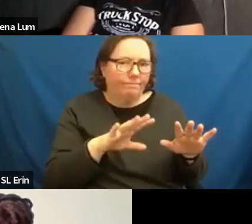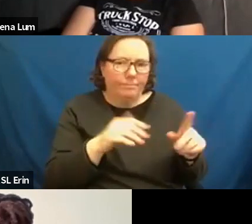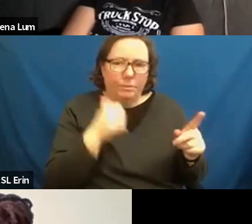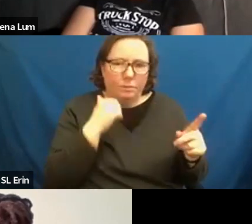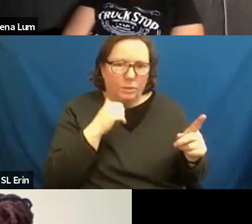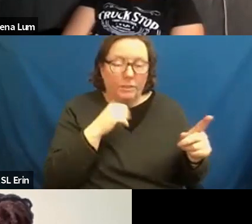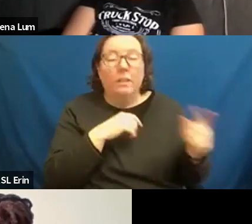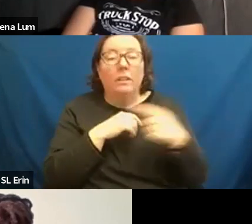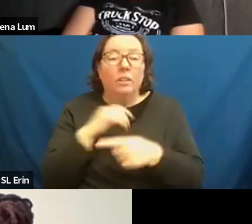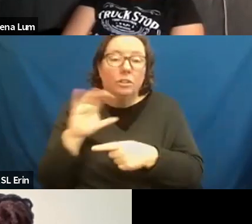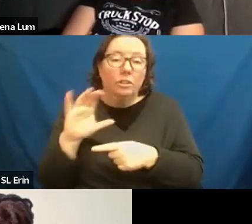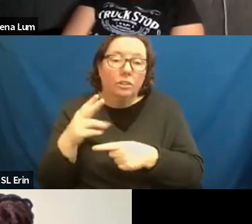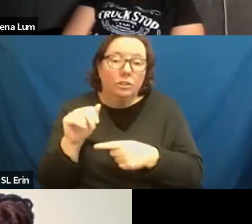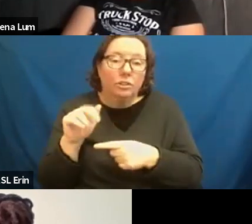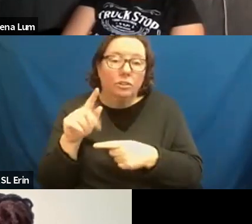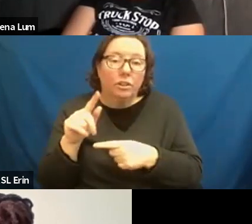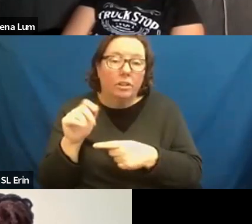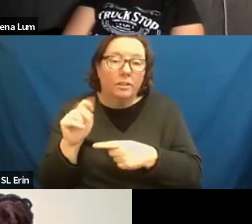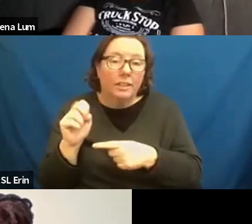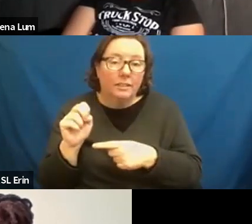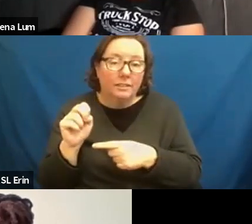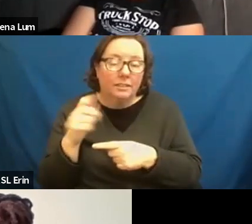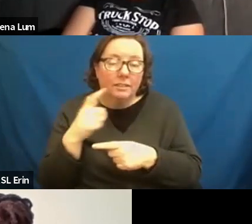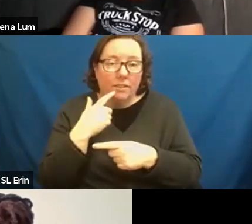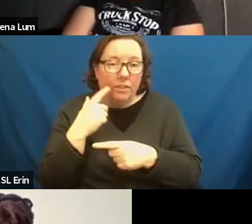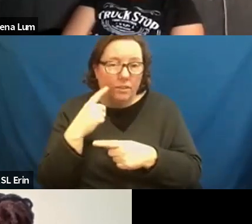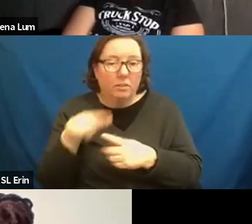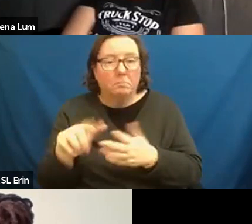Charlotte made the judgment that